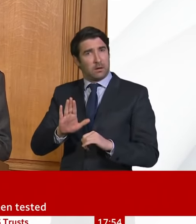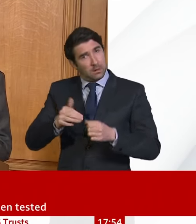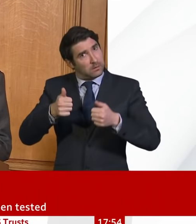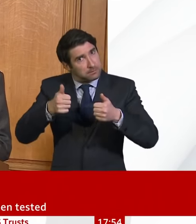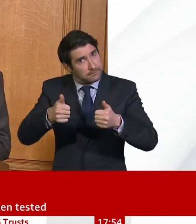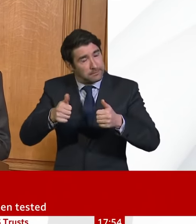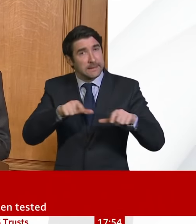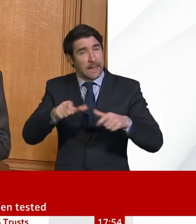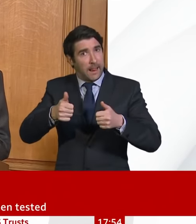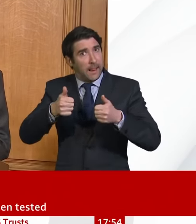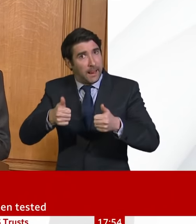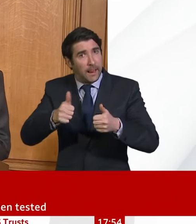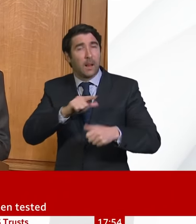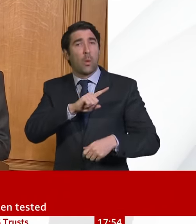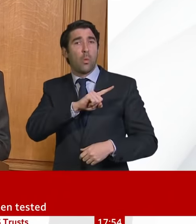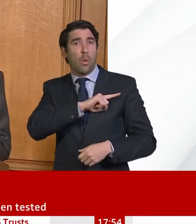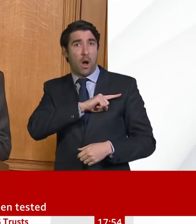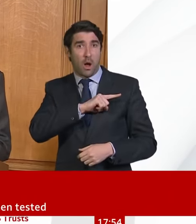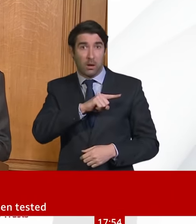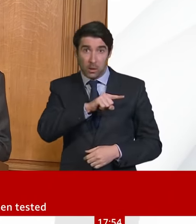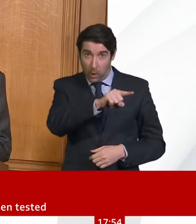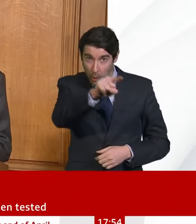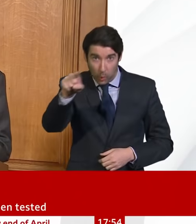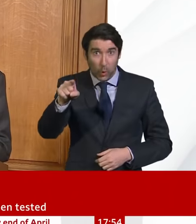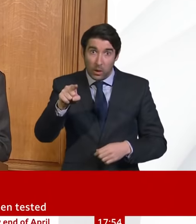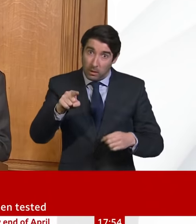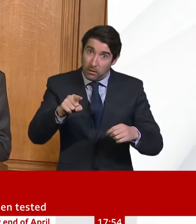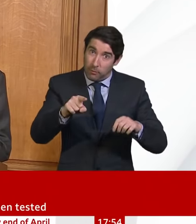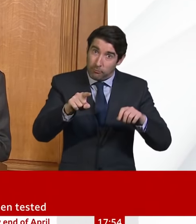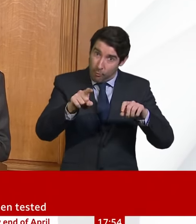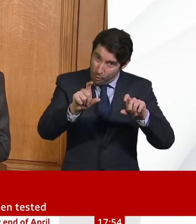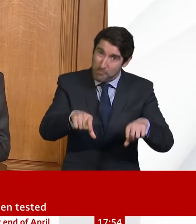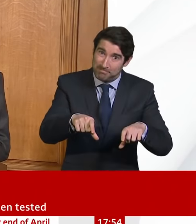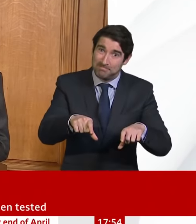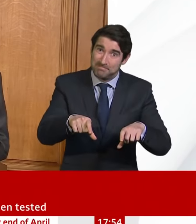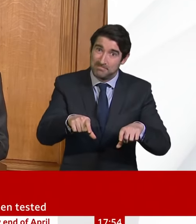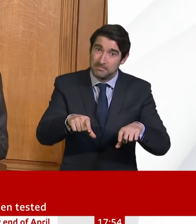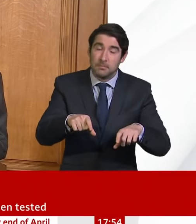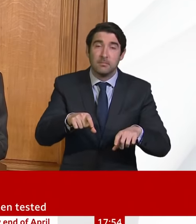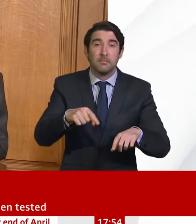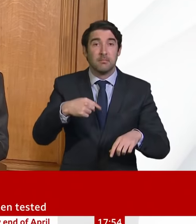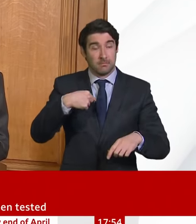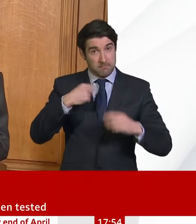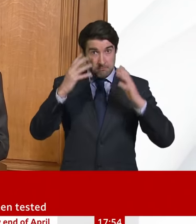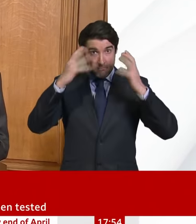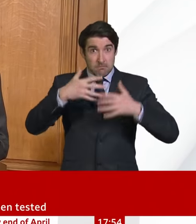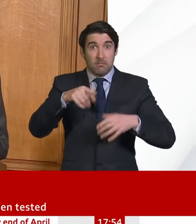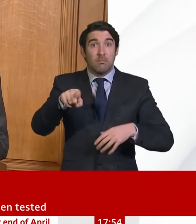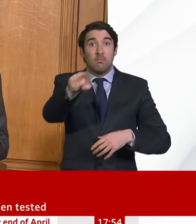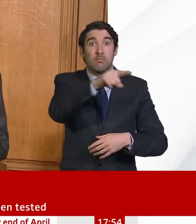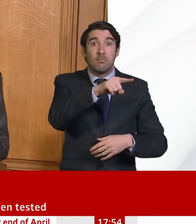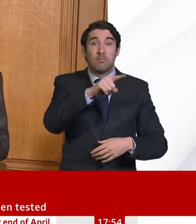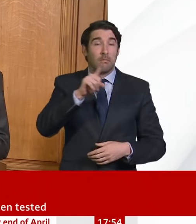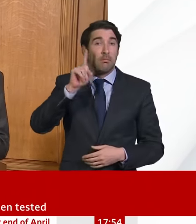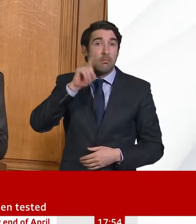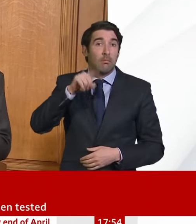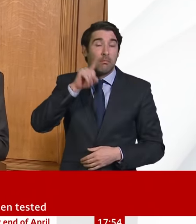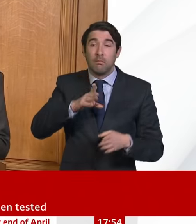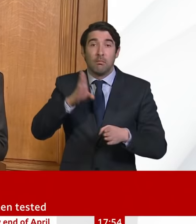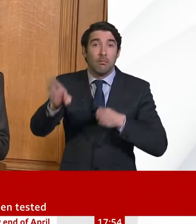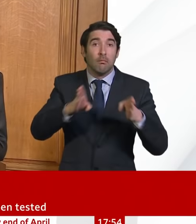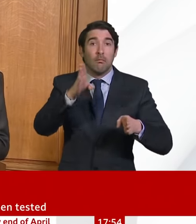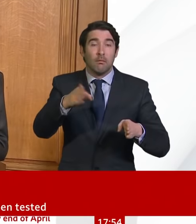with the measures that the government have laid out to reduce social contact and to stop the spread of the transmission. If